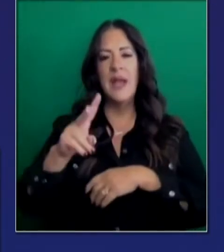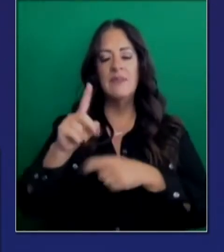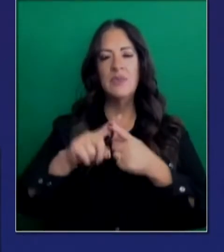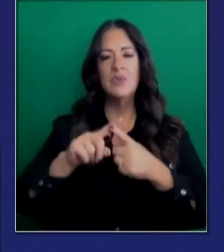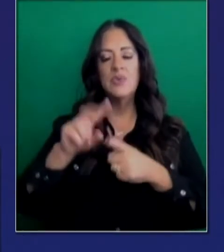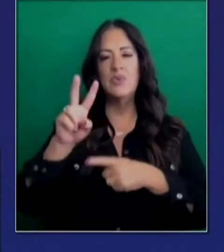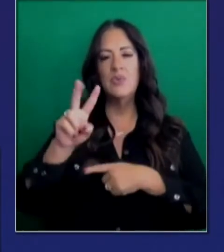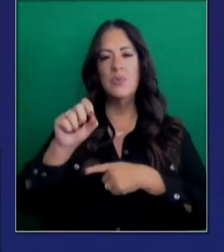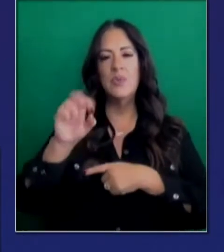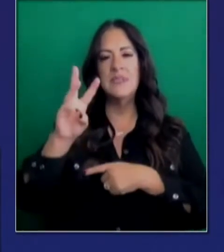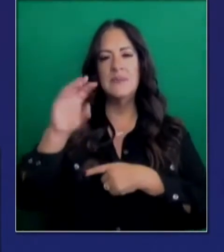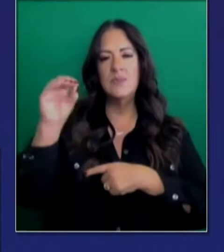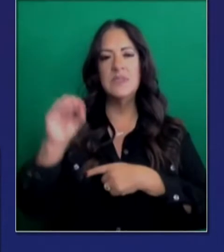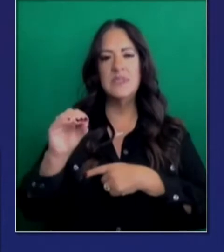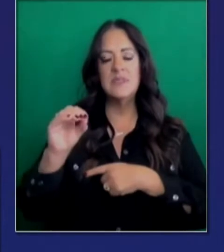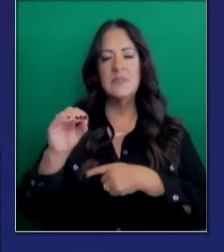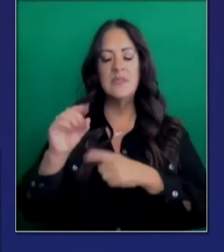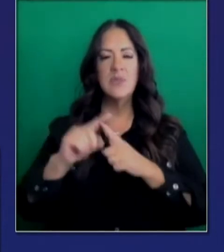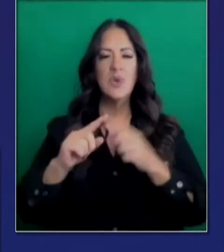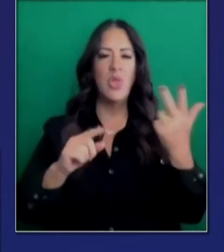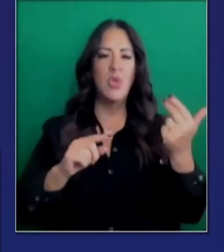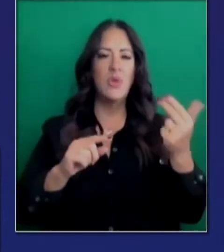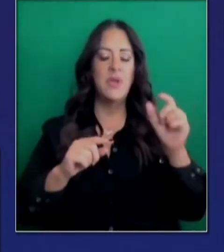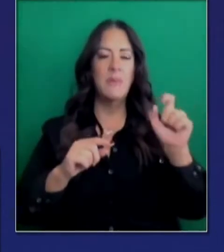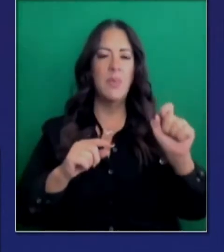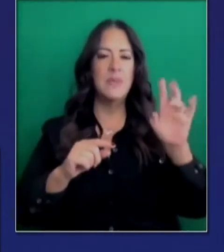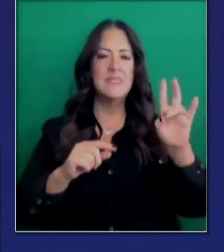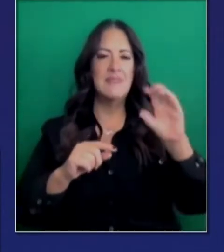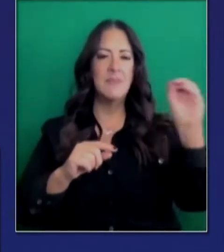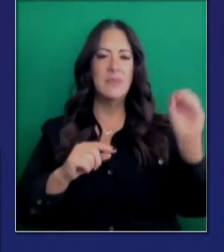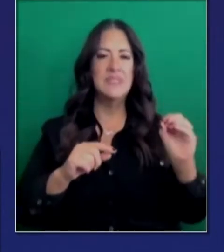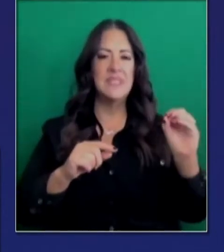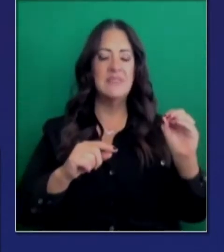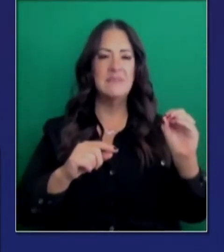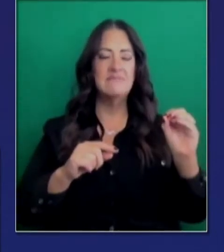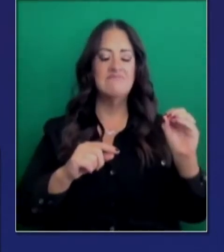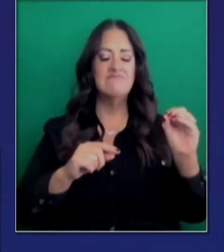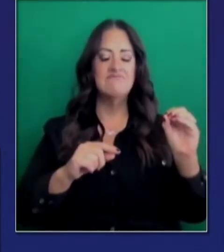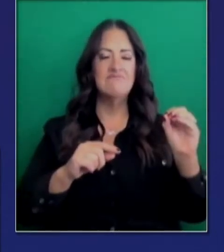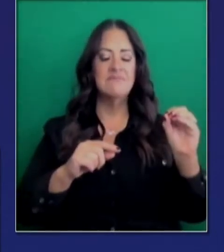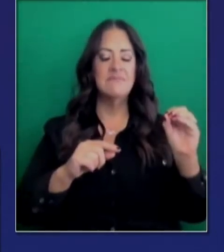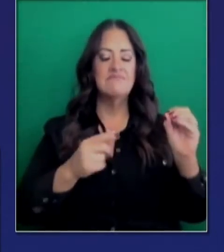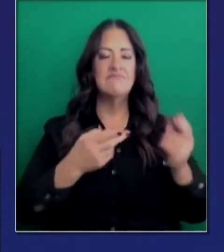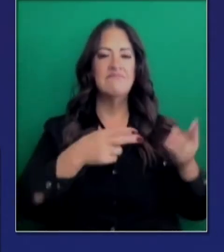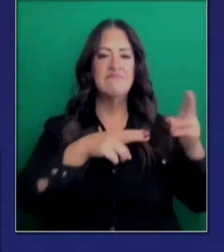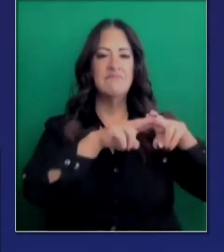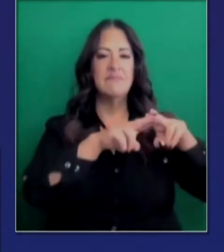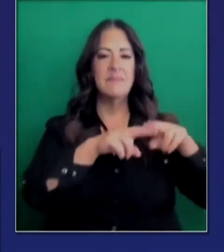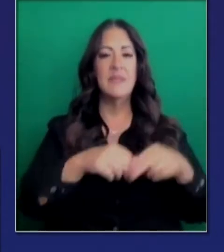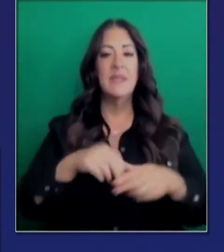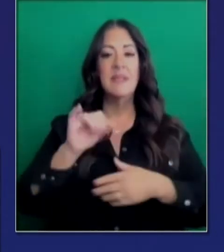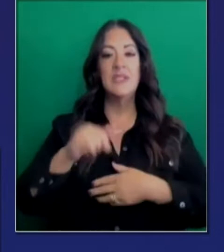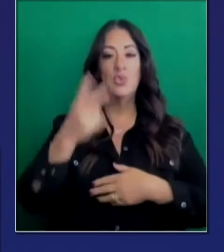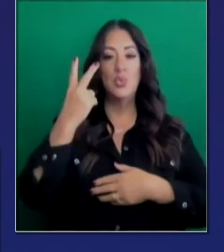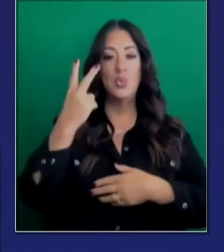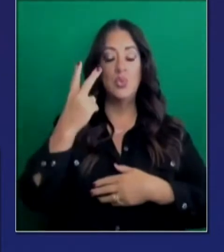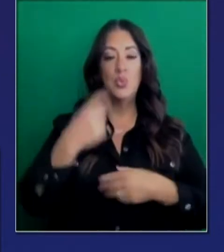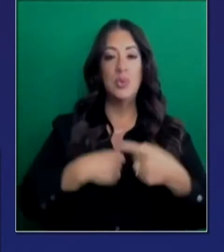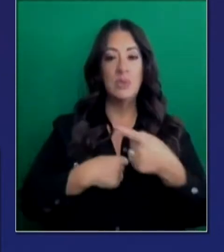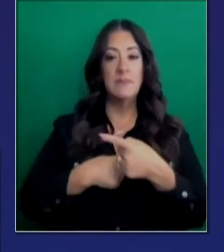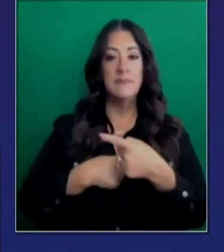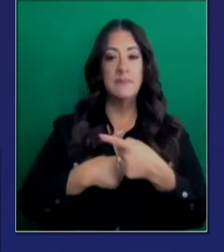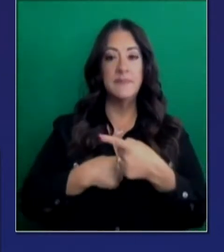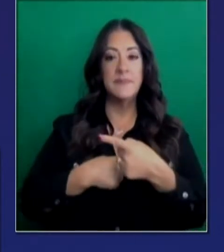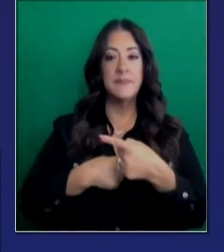that 13.7% you see today. Now, here's the two slides I wanted to update you with that are important